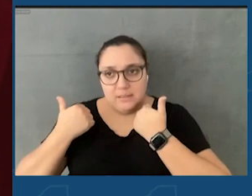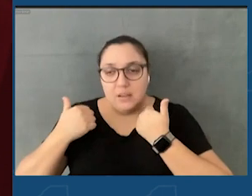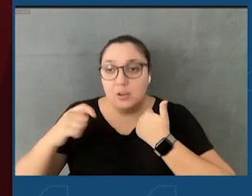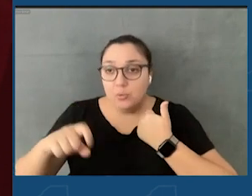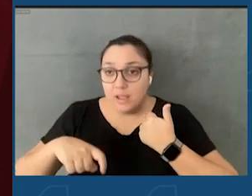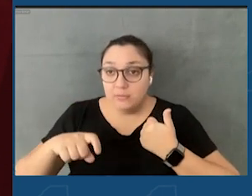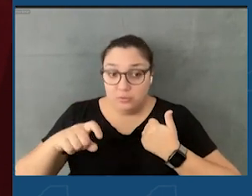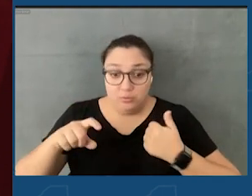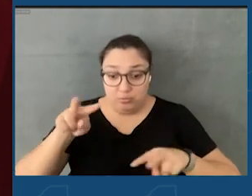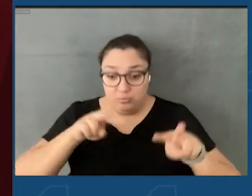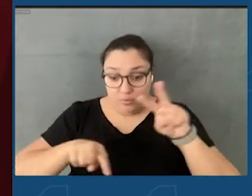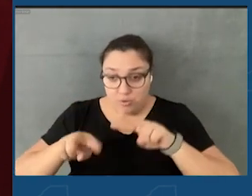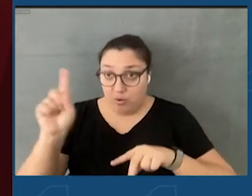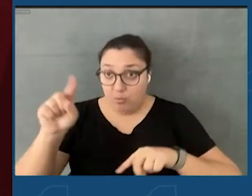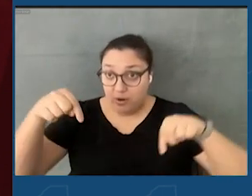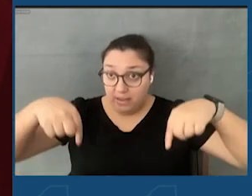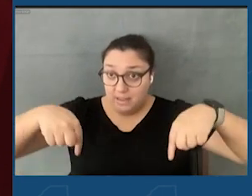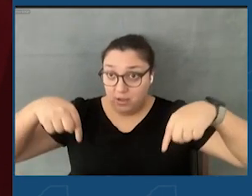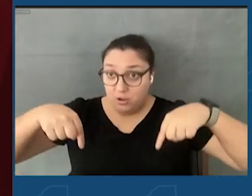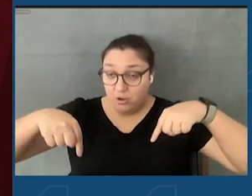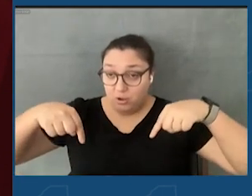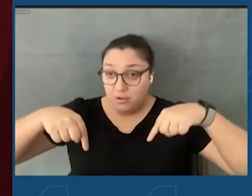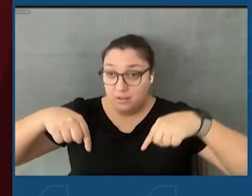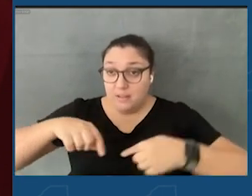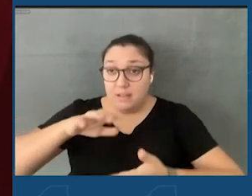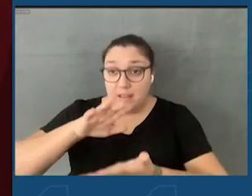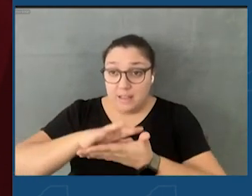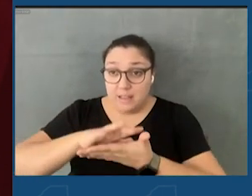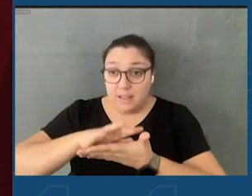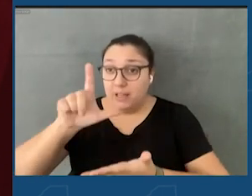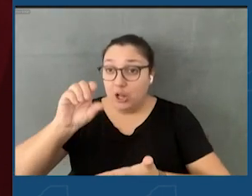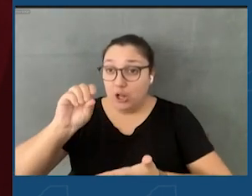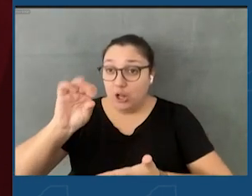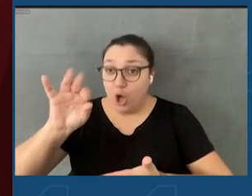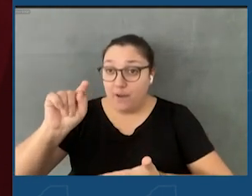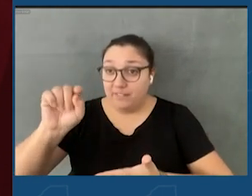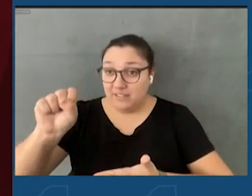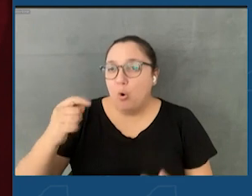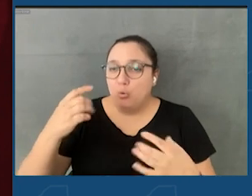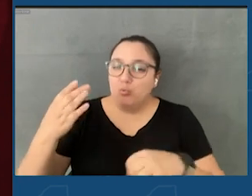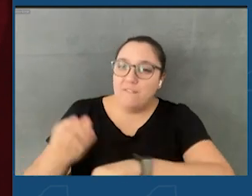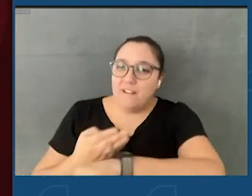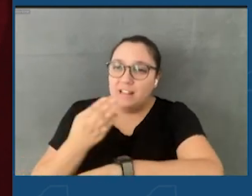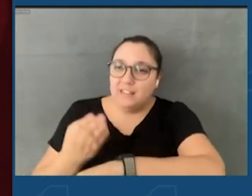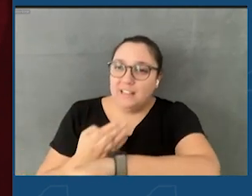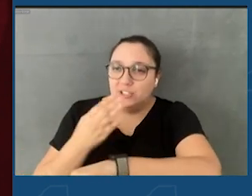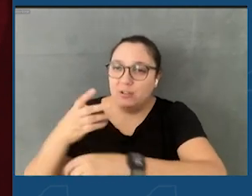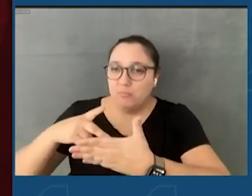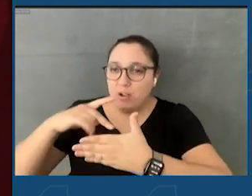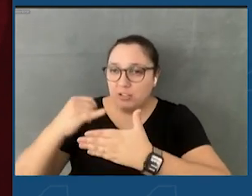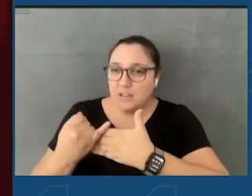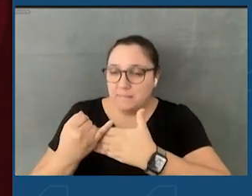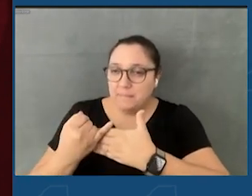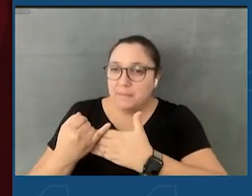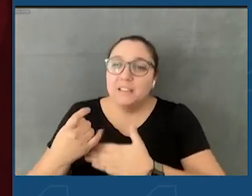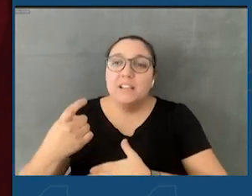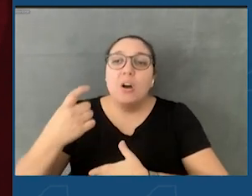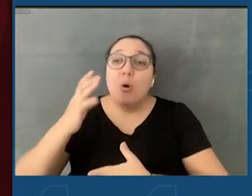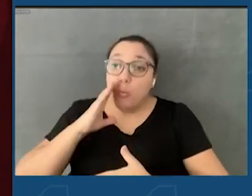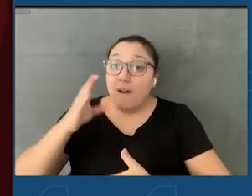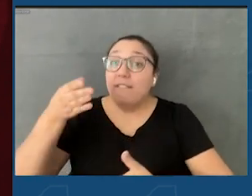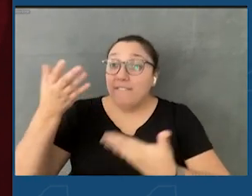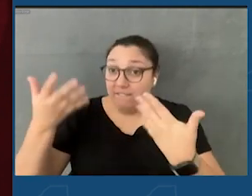about access at every level with respect to job readiness. We're talking about opportunities